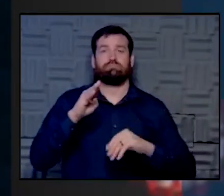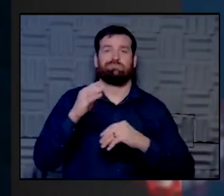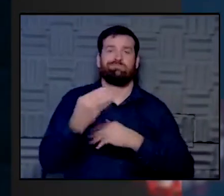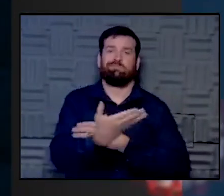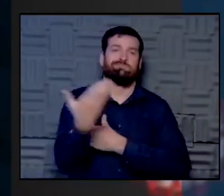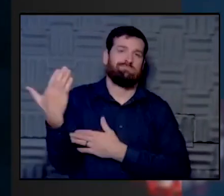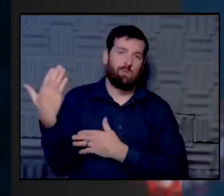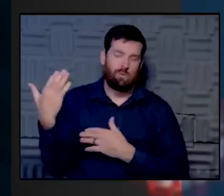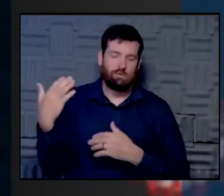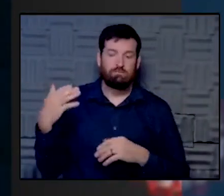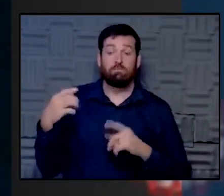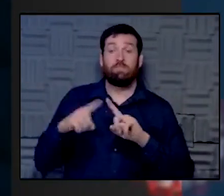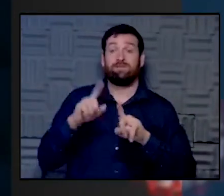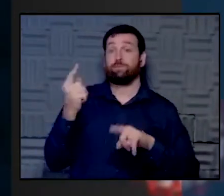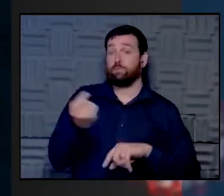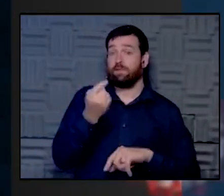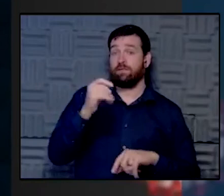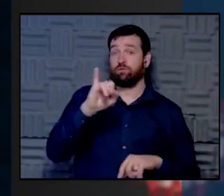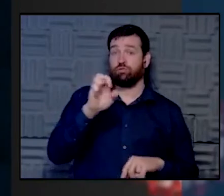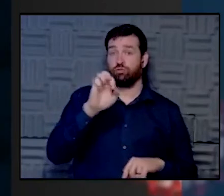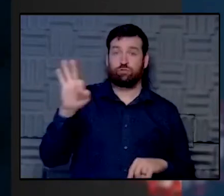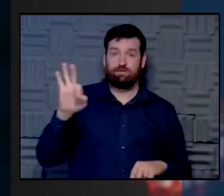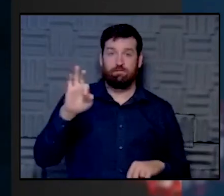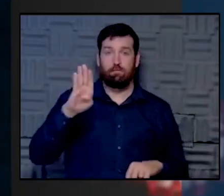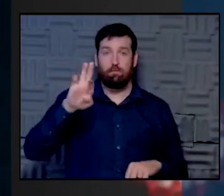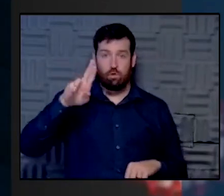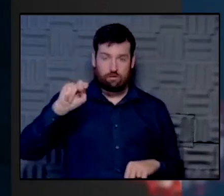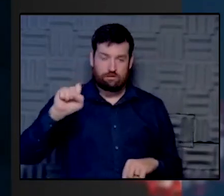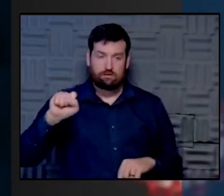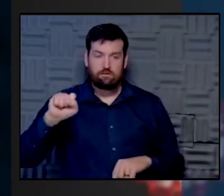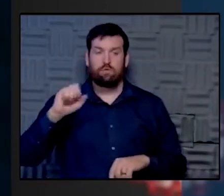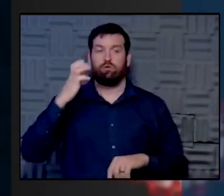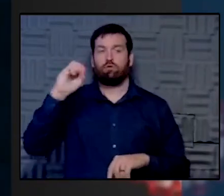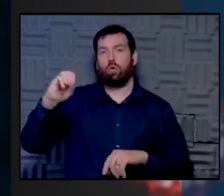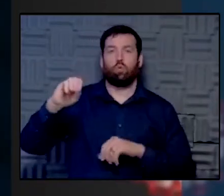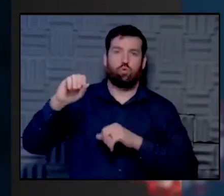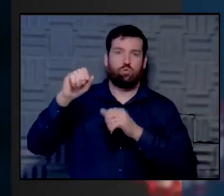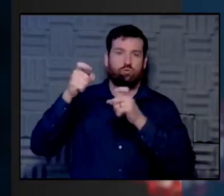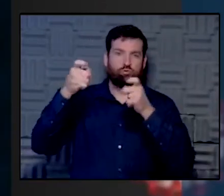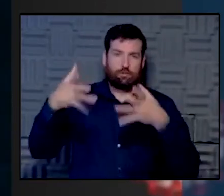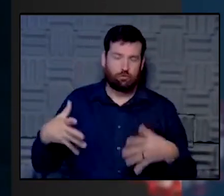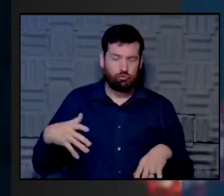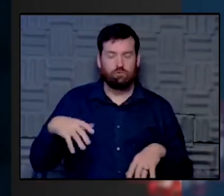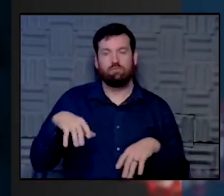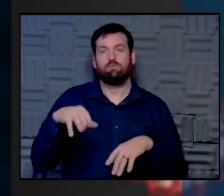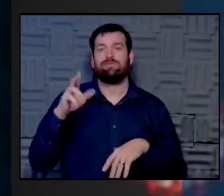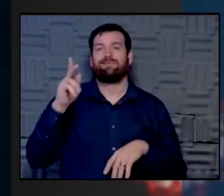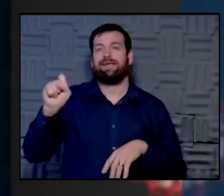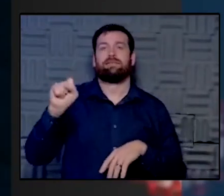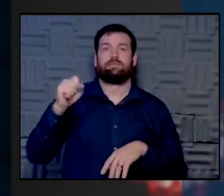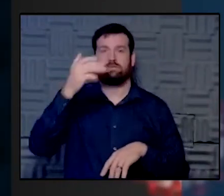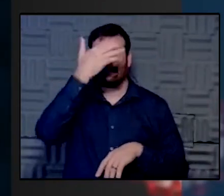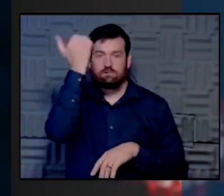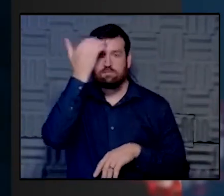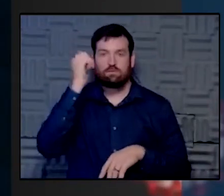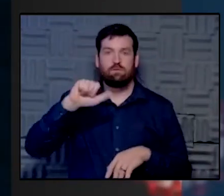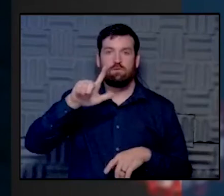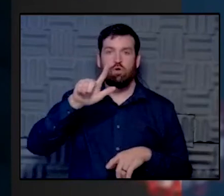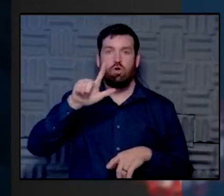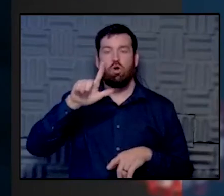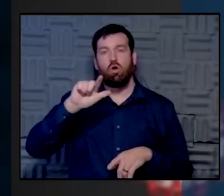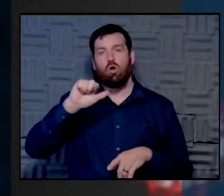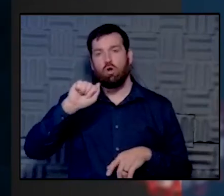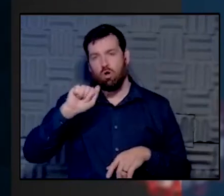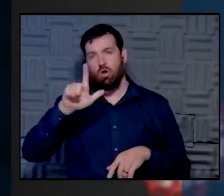back Tuesday with Dr. Jeff Burns, who's the co-director of the Kansas University Alzheimer's Disease Center, and he has an update of the impact